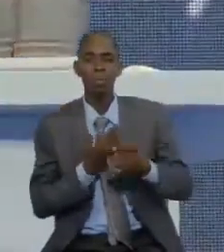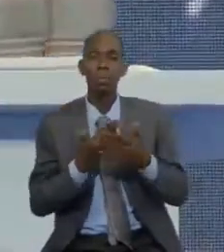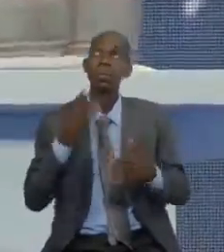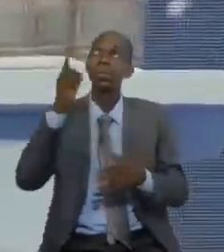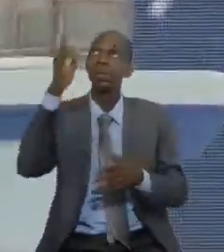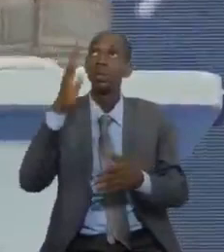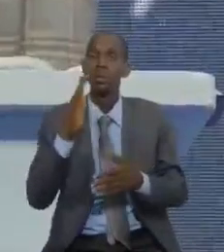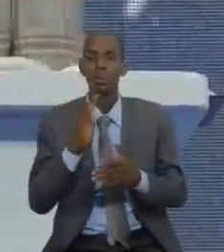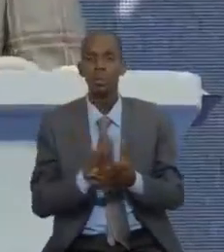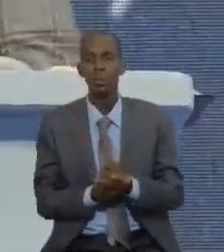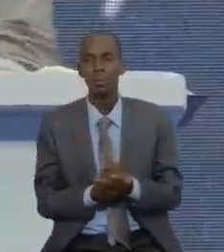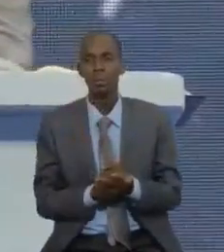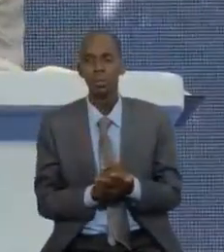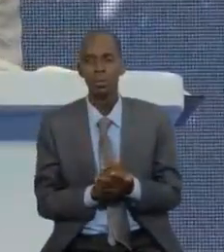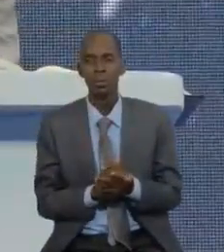God.